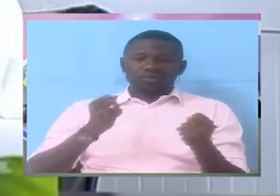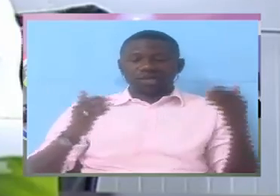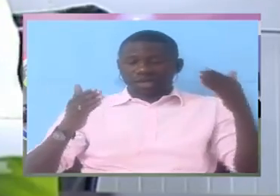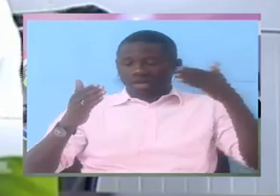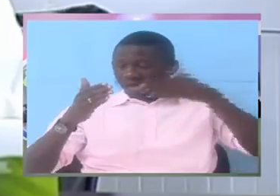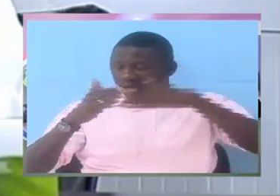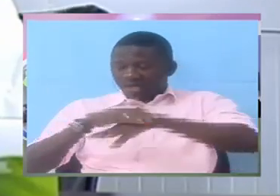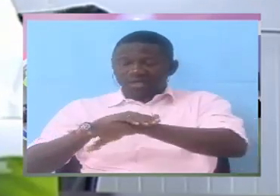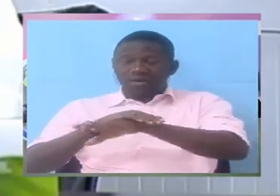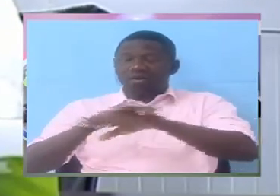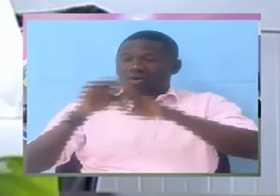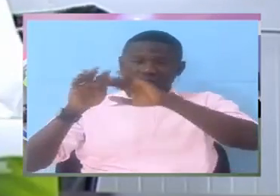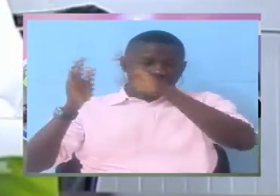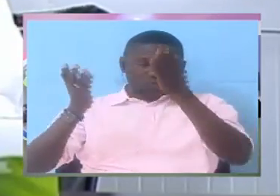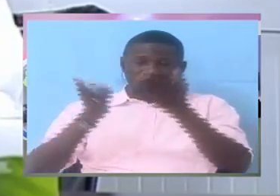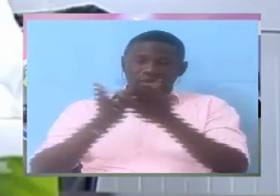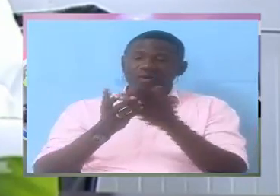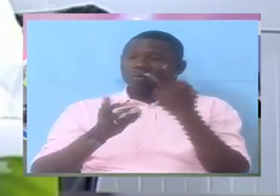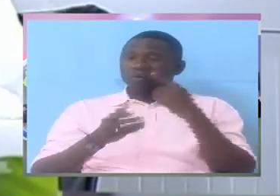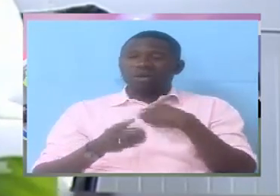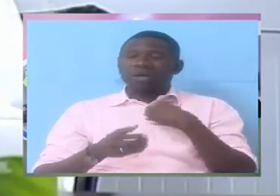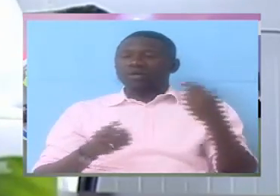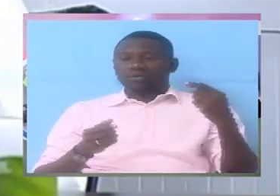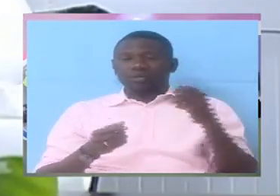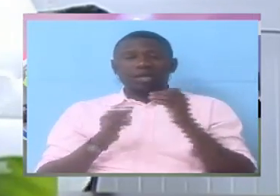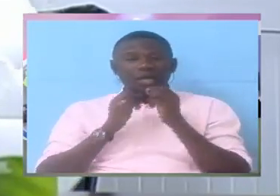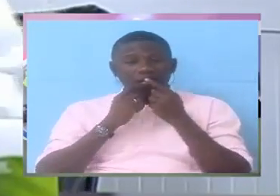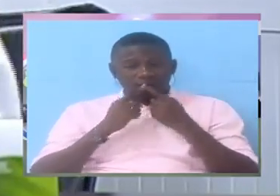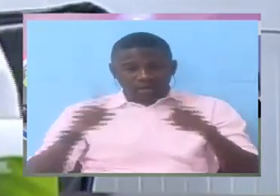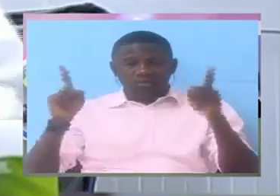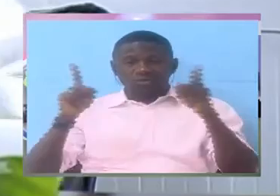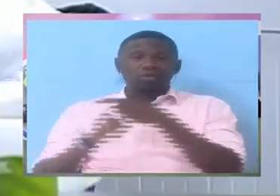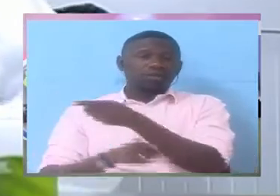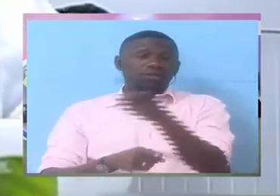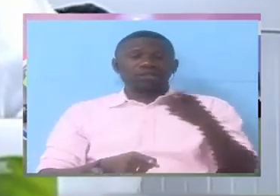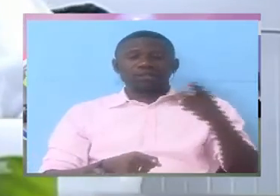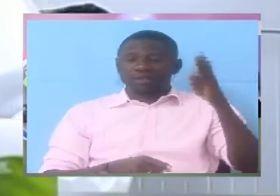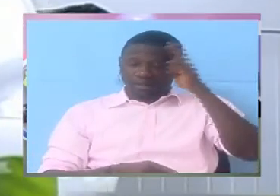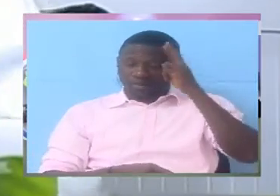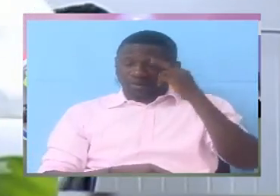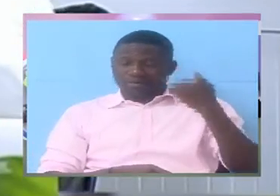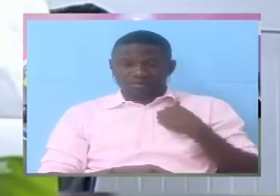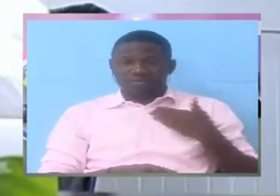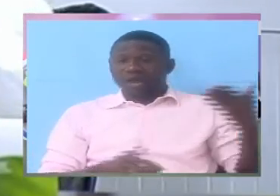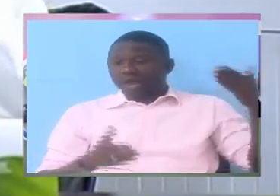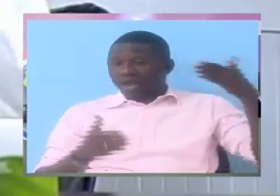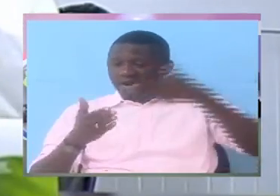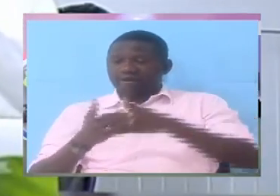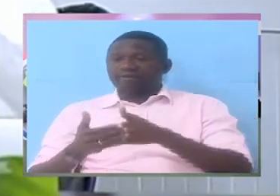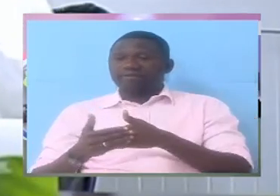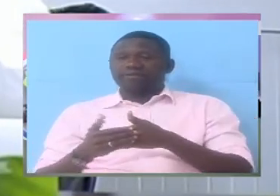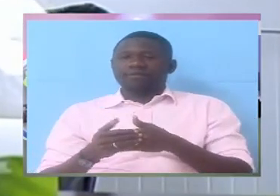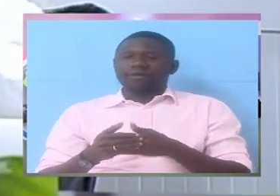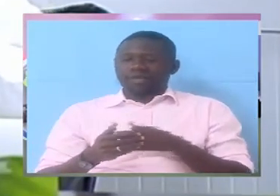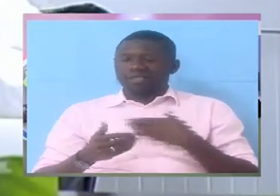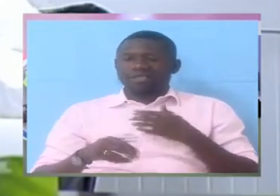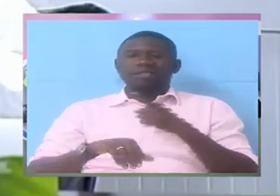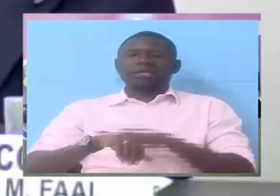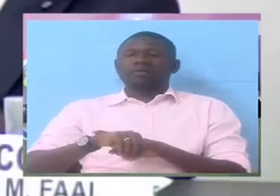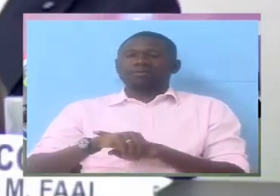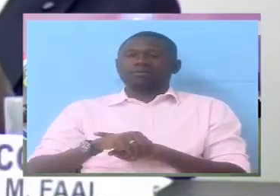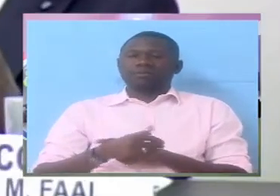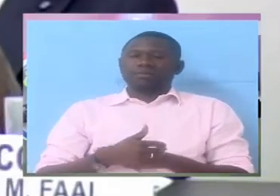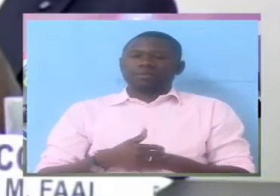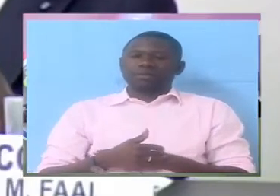We were told that these people have arrived, and that's the time. You see, there's a small corridor going to investigation. Mr.